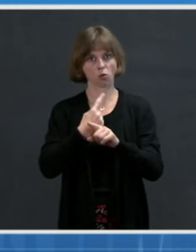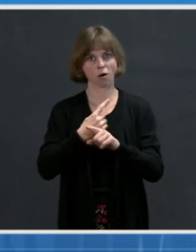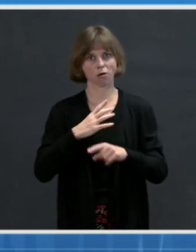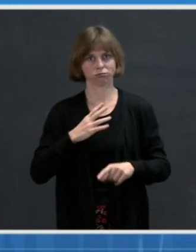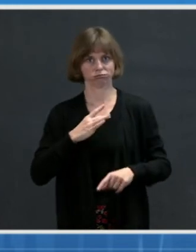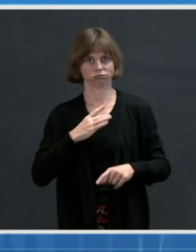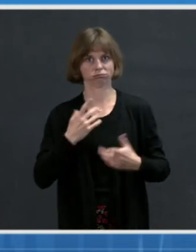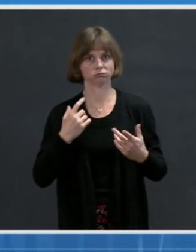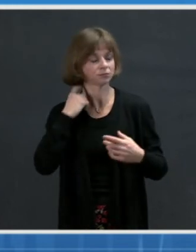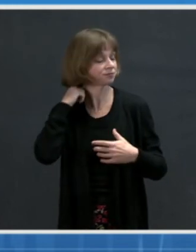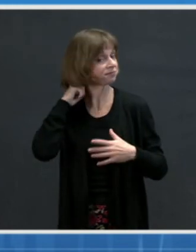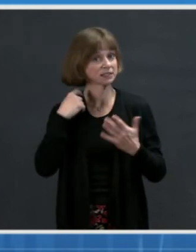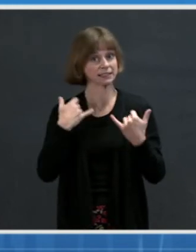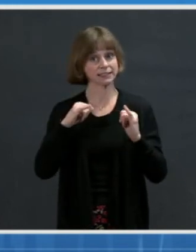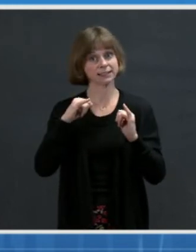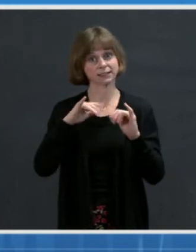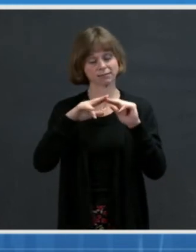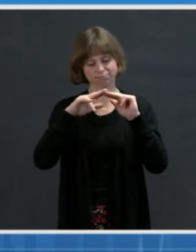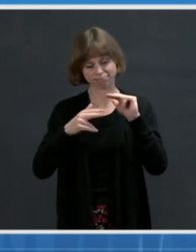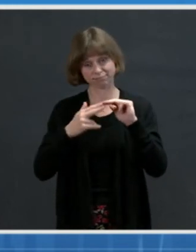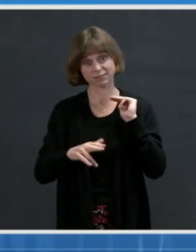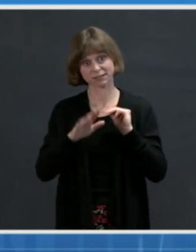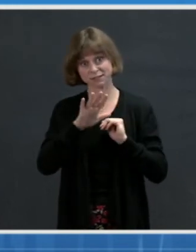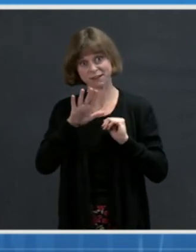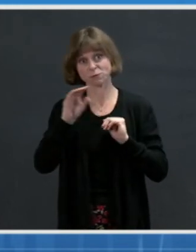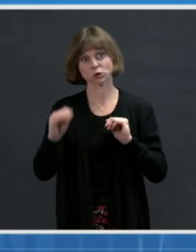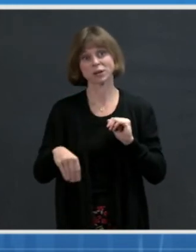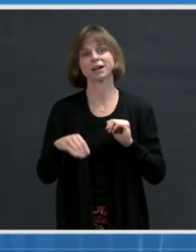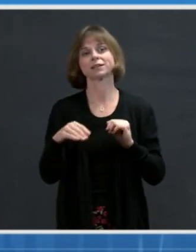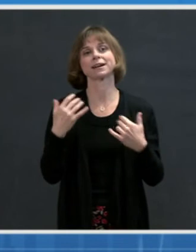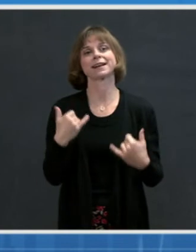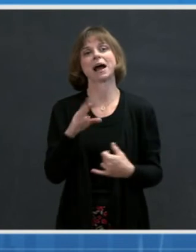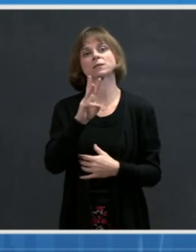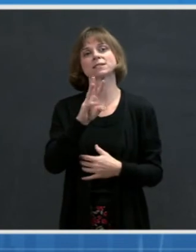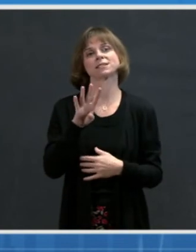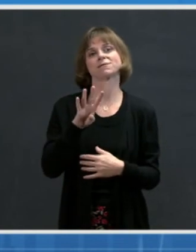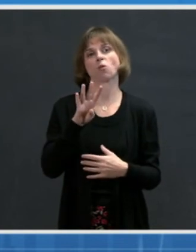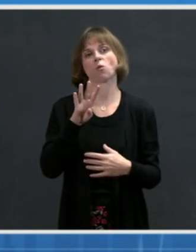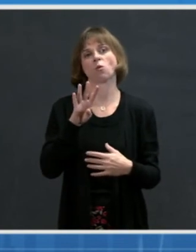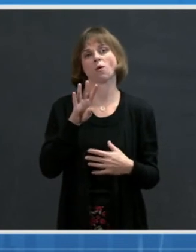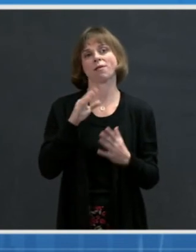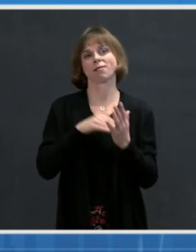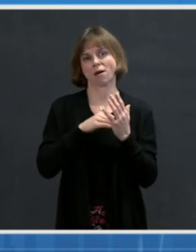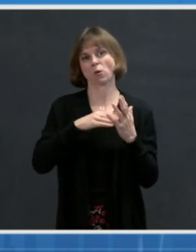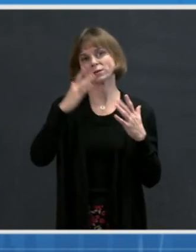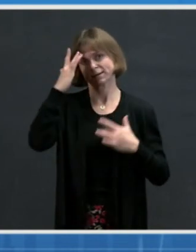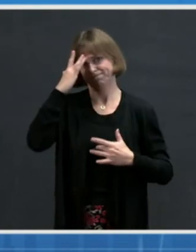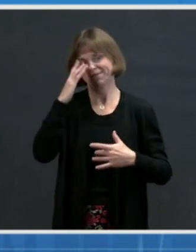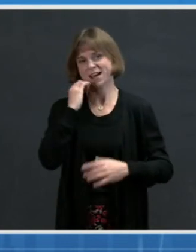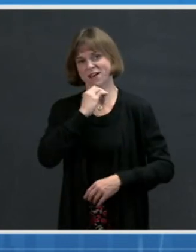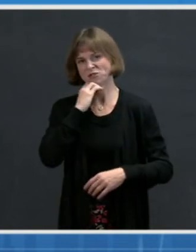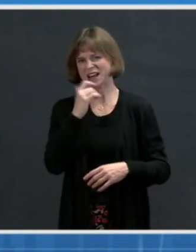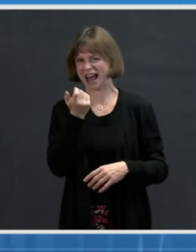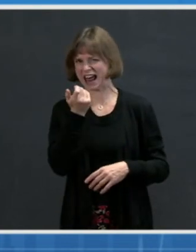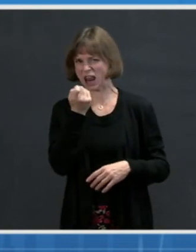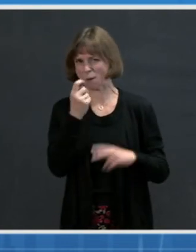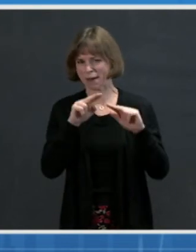declined 25% to approximately 64,000 cases per day. This is slightly less than the summer peak